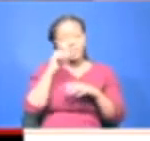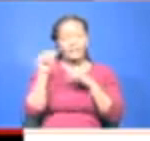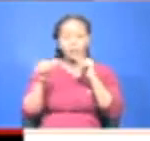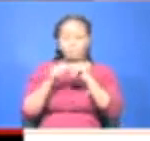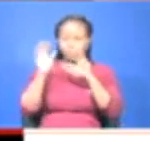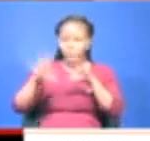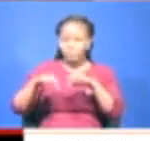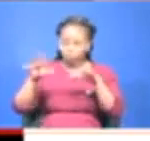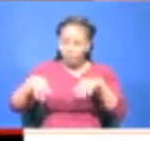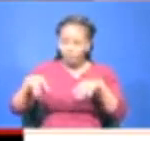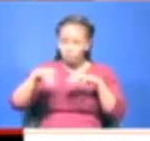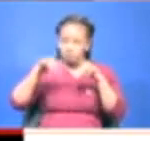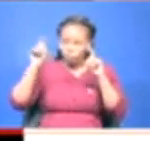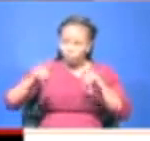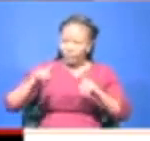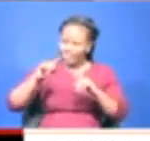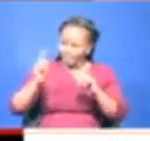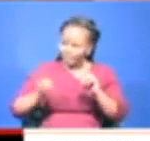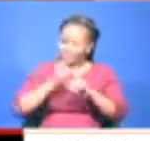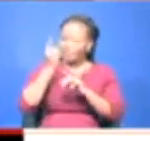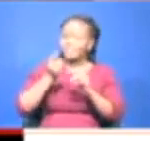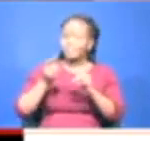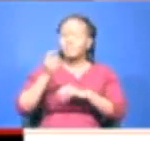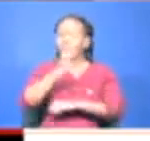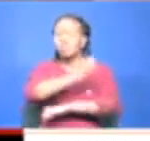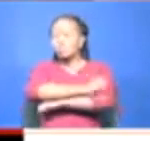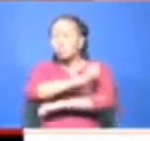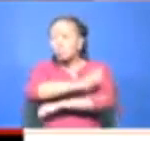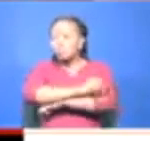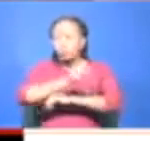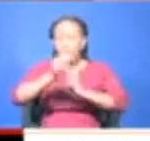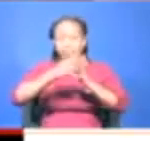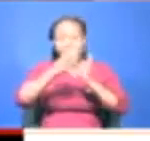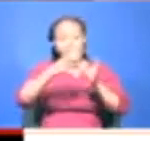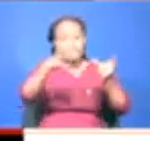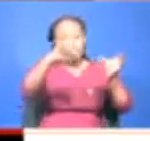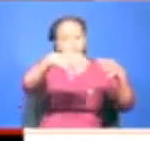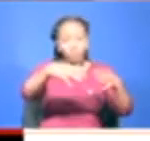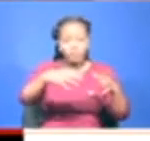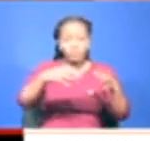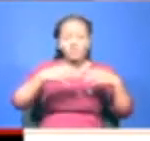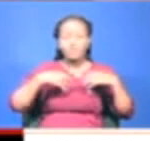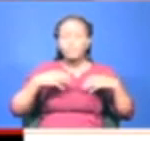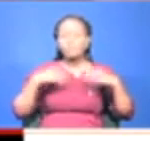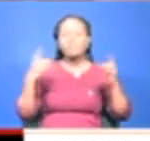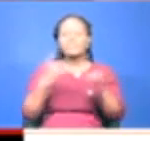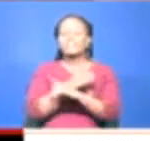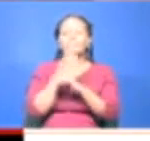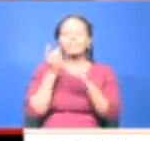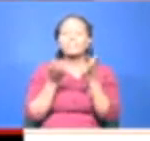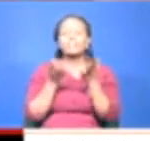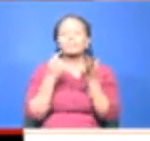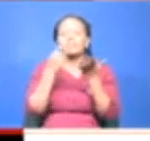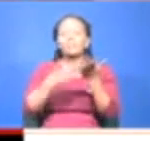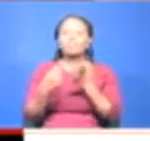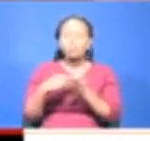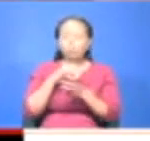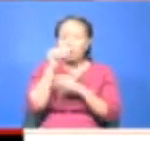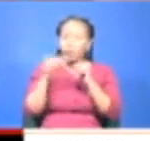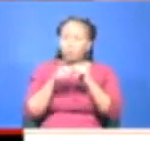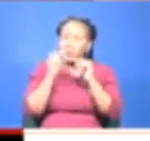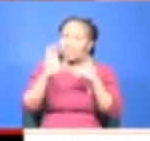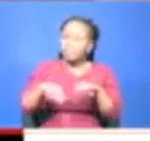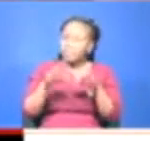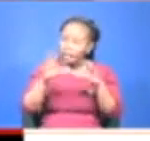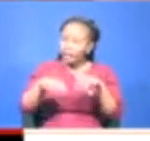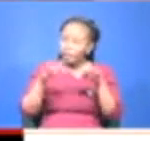school. We need to start in school and parallel in the community to build a different image for farming, right? To say, this might have been your